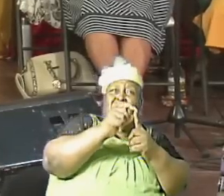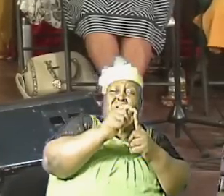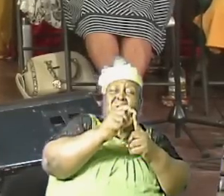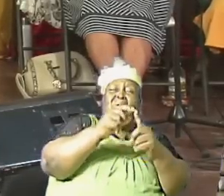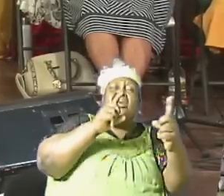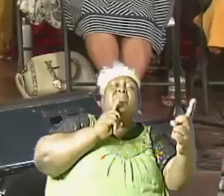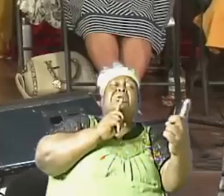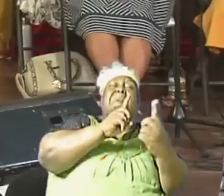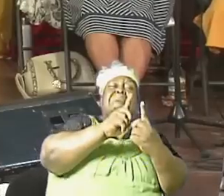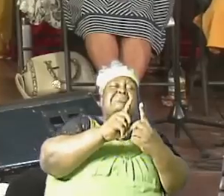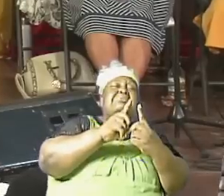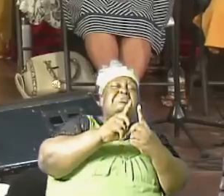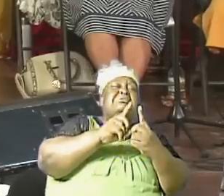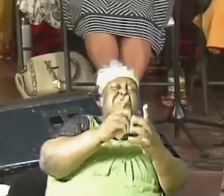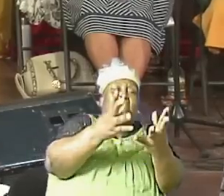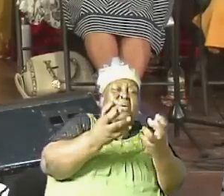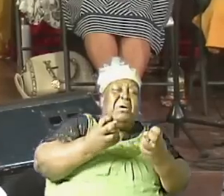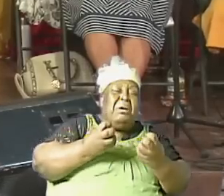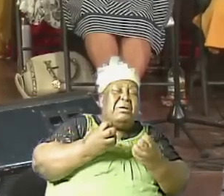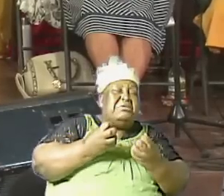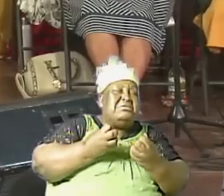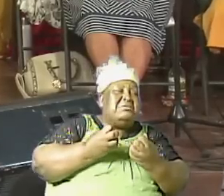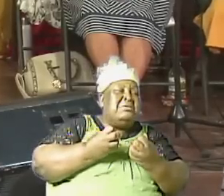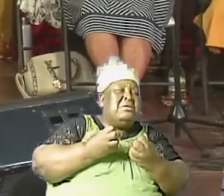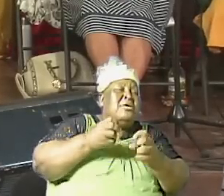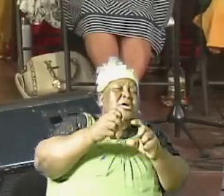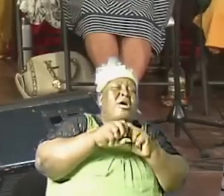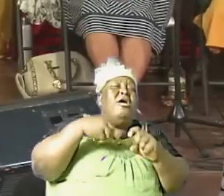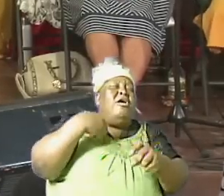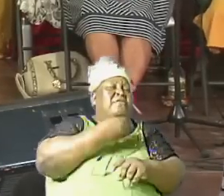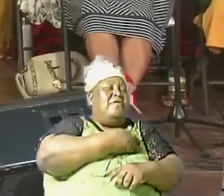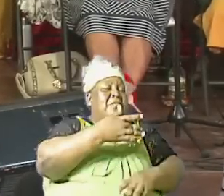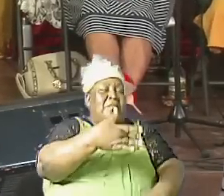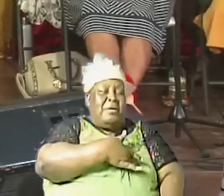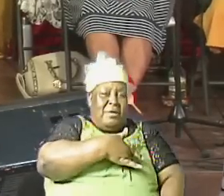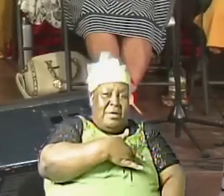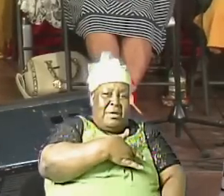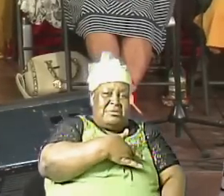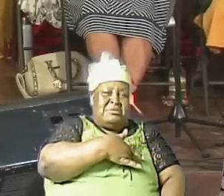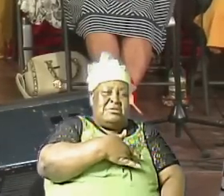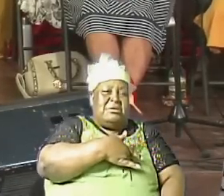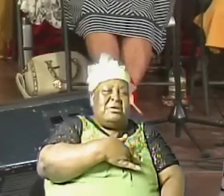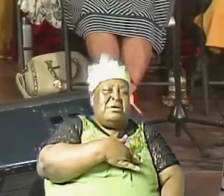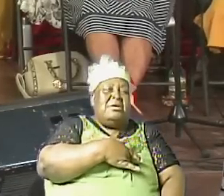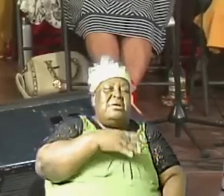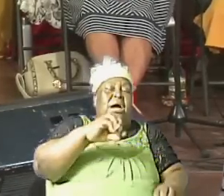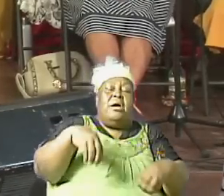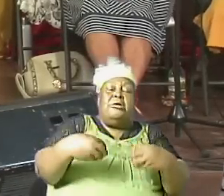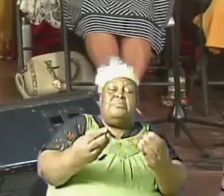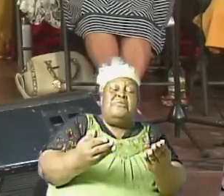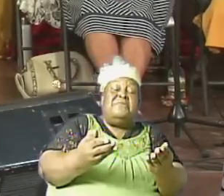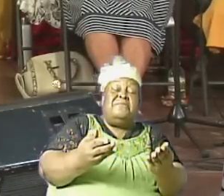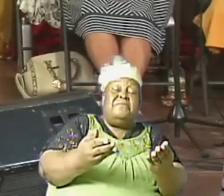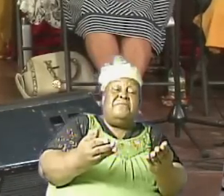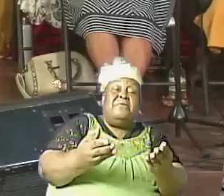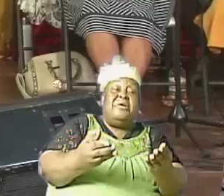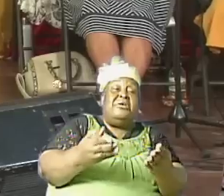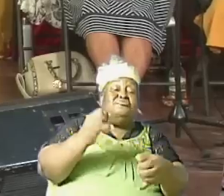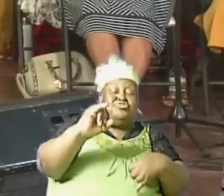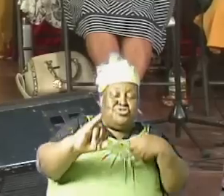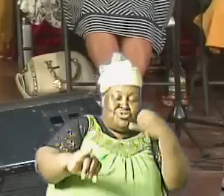deep needs, God, of our hearts, and